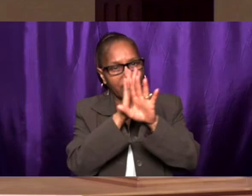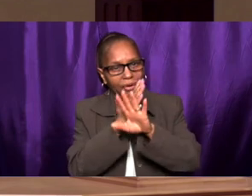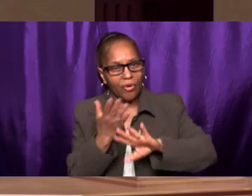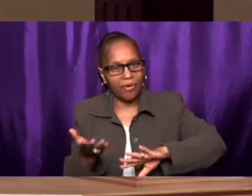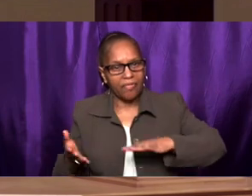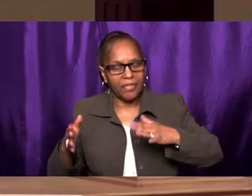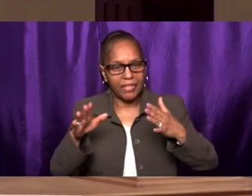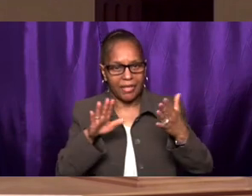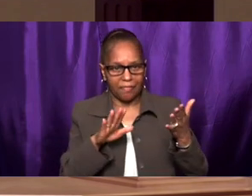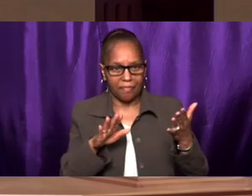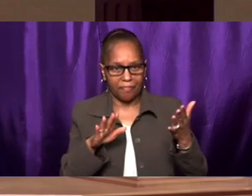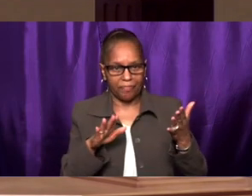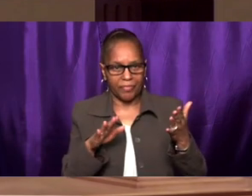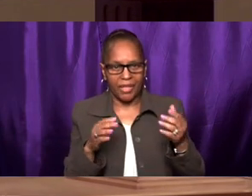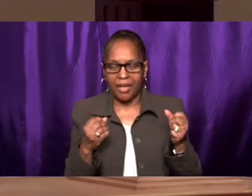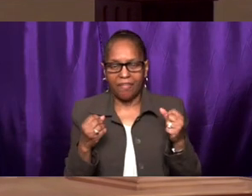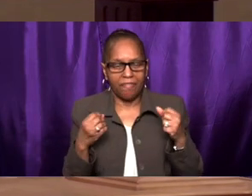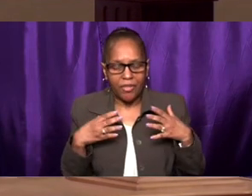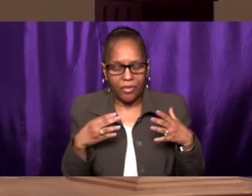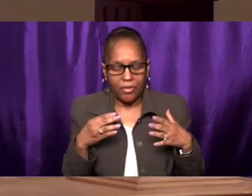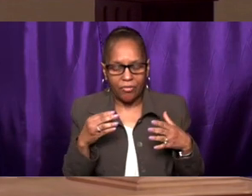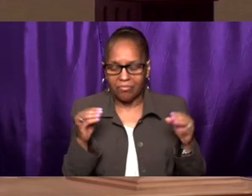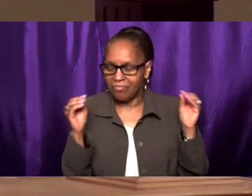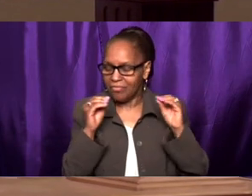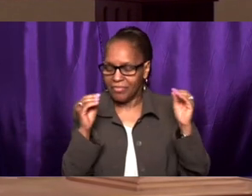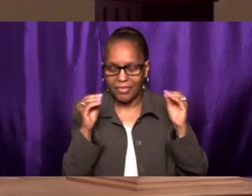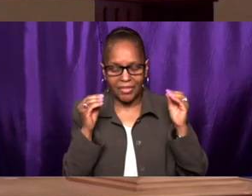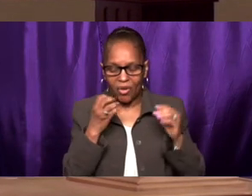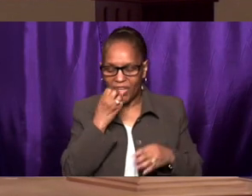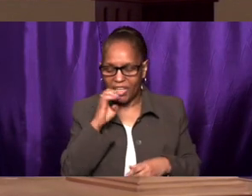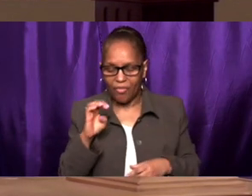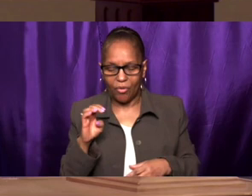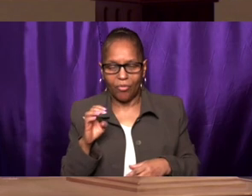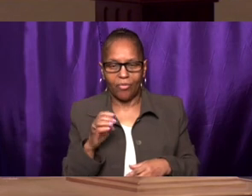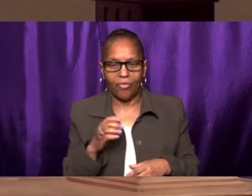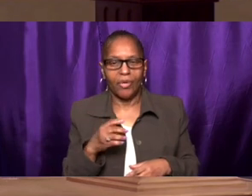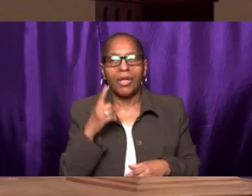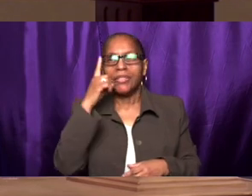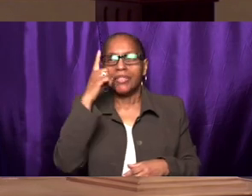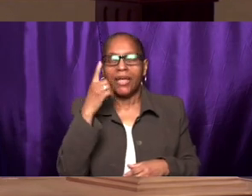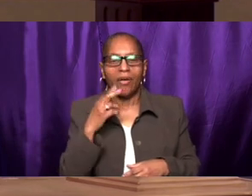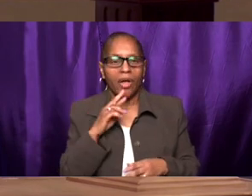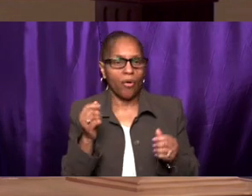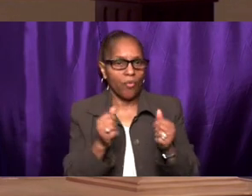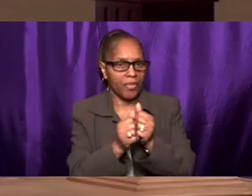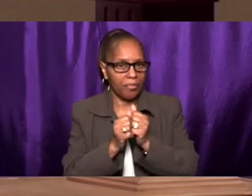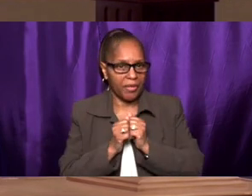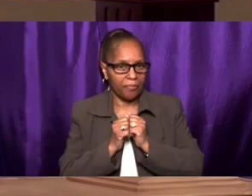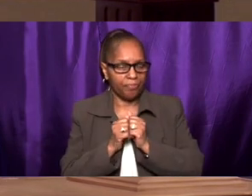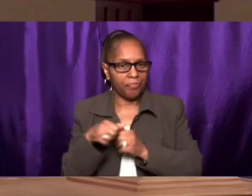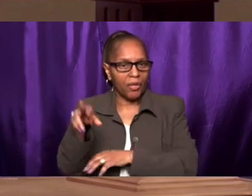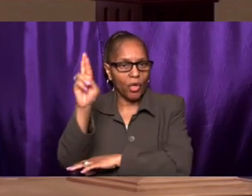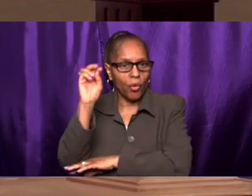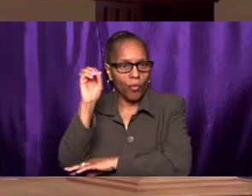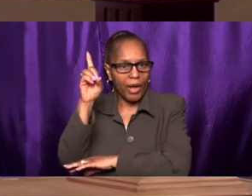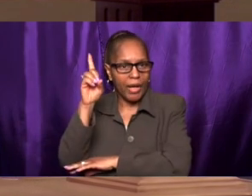death, I'll fear no evil, for thou art with me. Your rod and